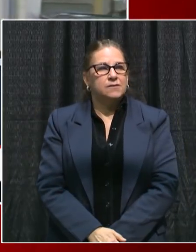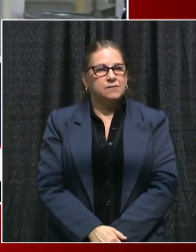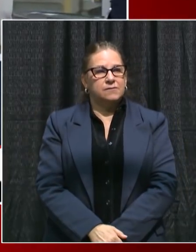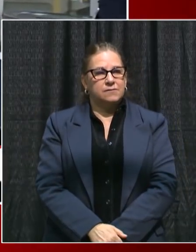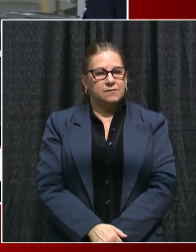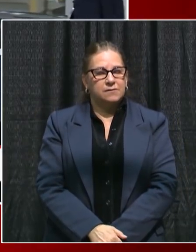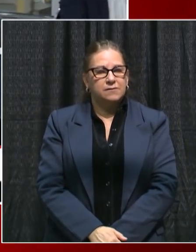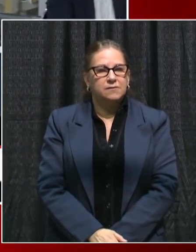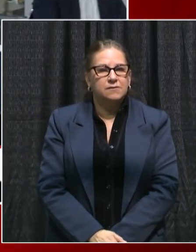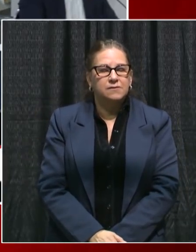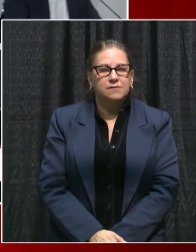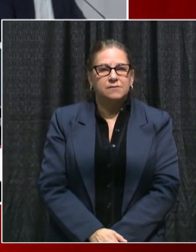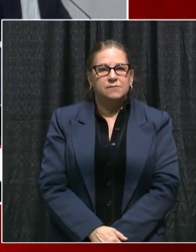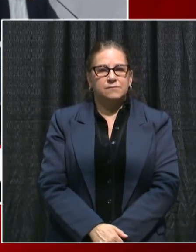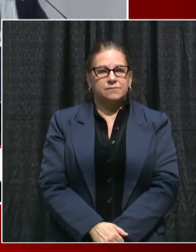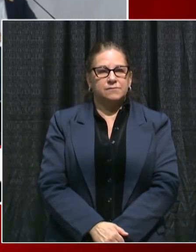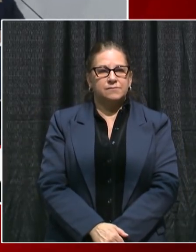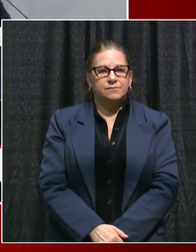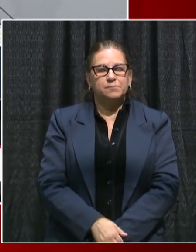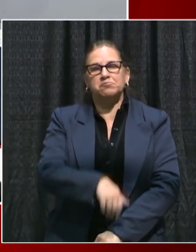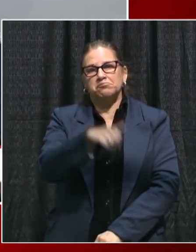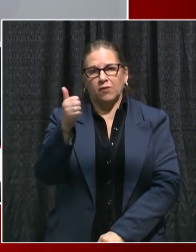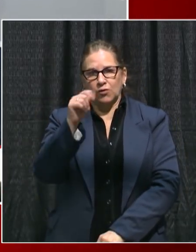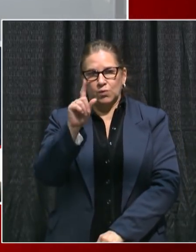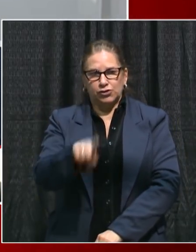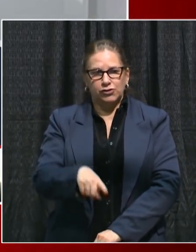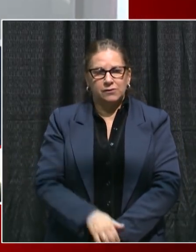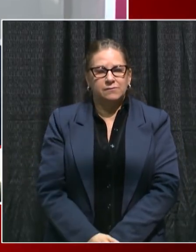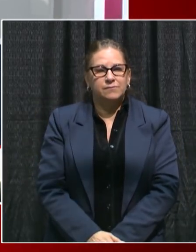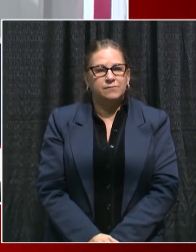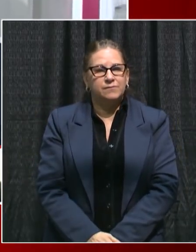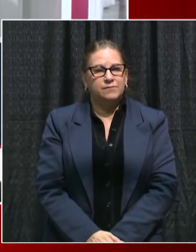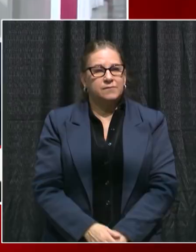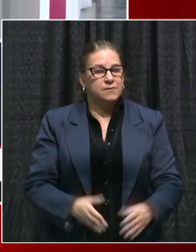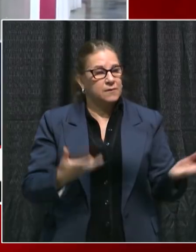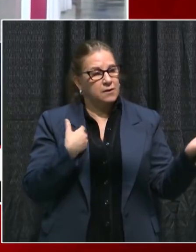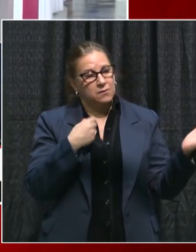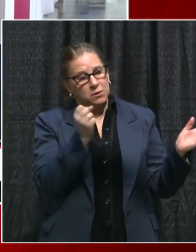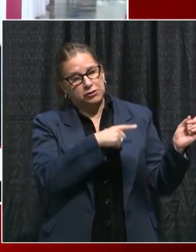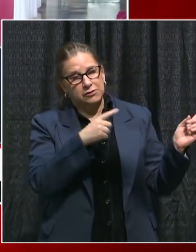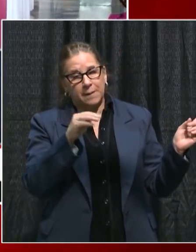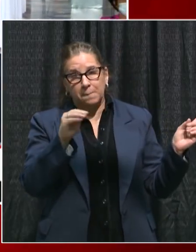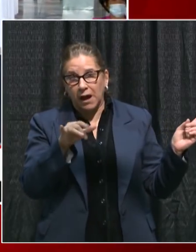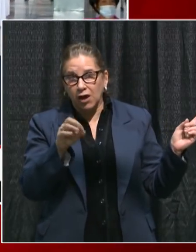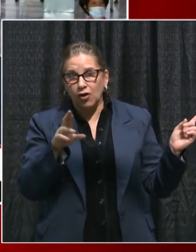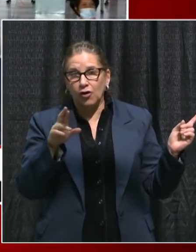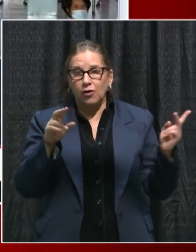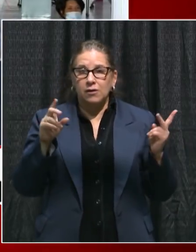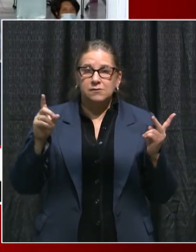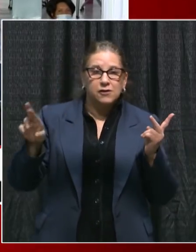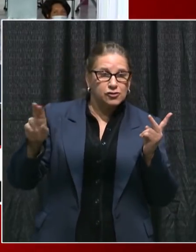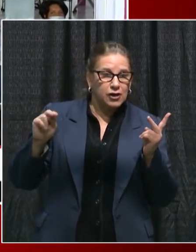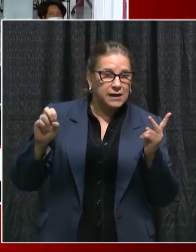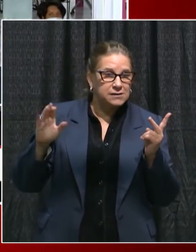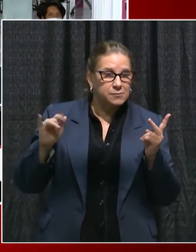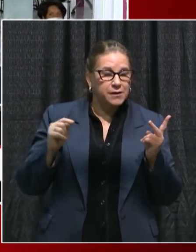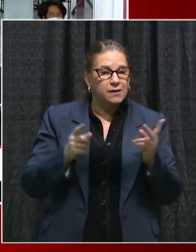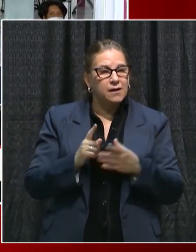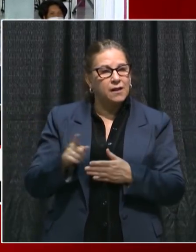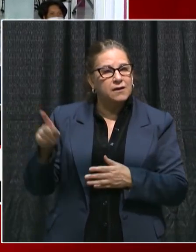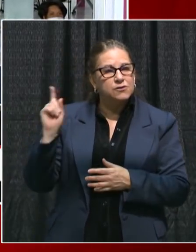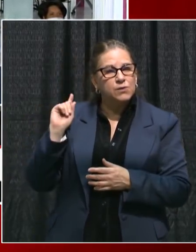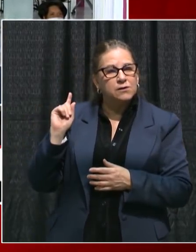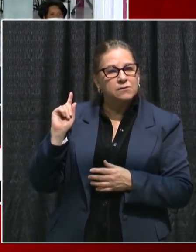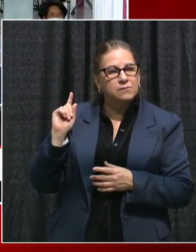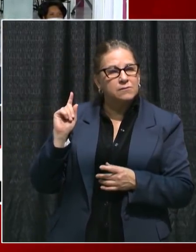This could be either for the mayor or for Dr. Nesbitt. Last week, I think it was on Friday, the call with the council, Dr. Nesbitt, I think you mentioned to the council members that